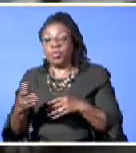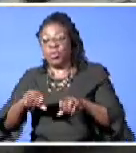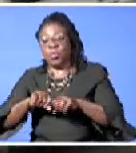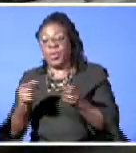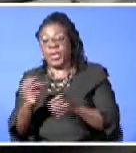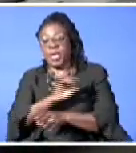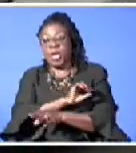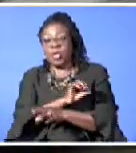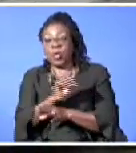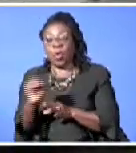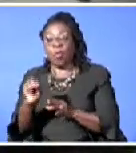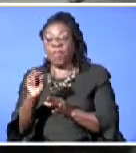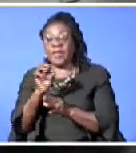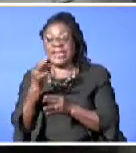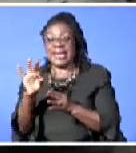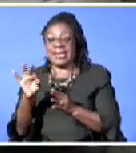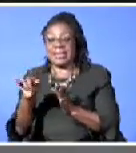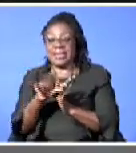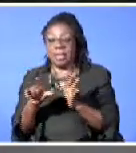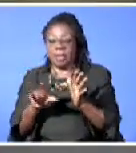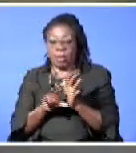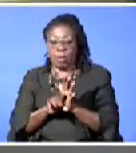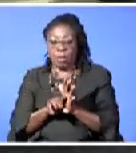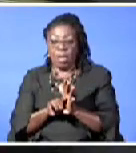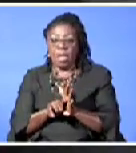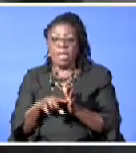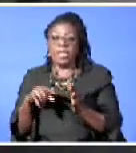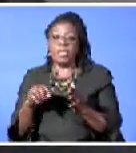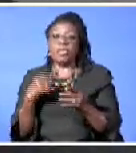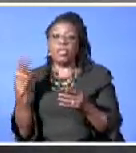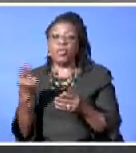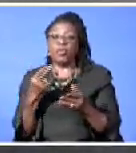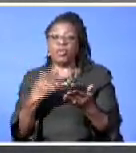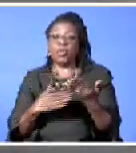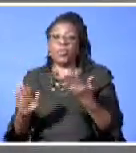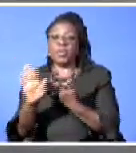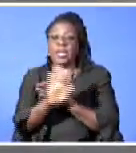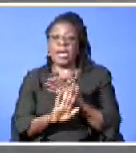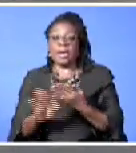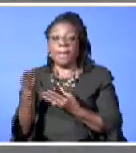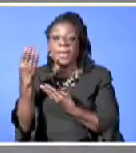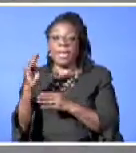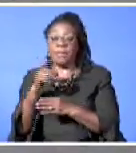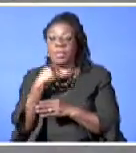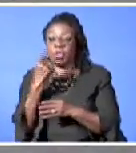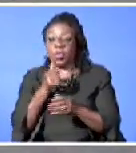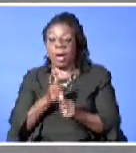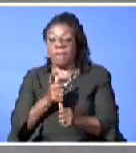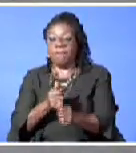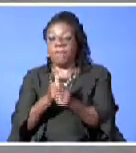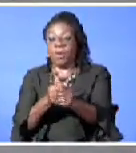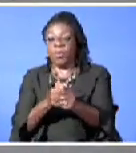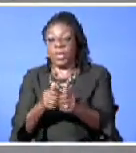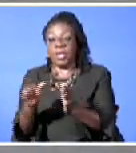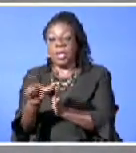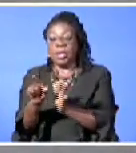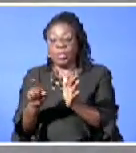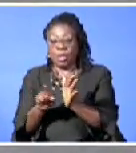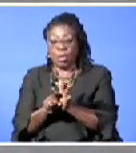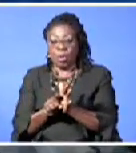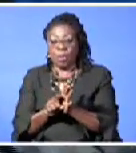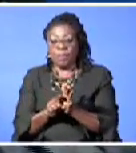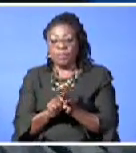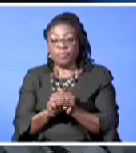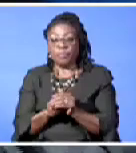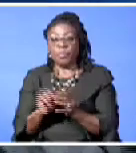Dames said a lot of manpower is being used to protect Bahamians who are adhering to the emergency orders and prosecuting those in breach